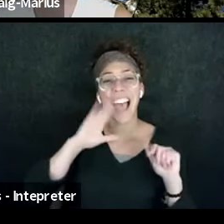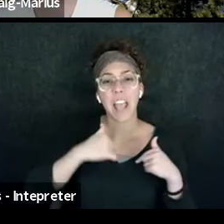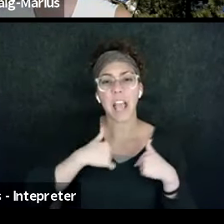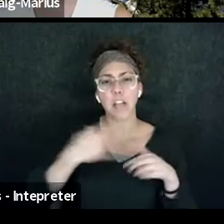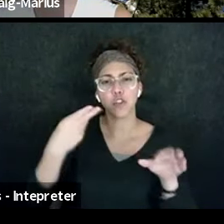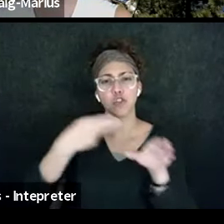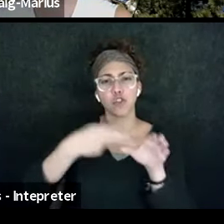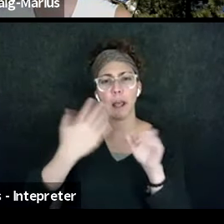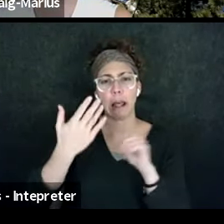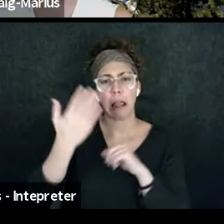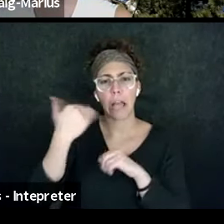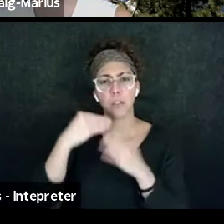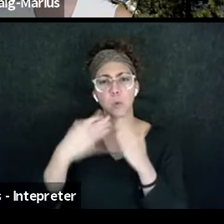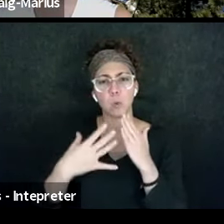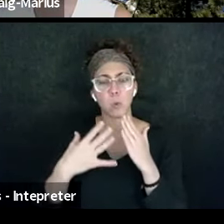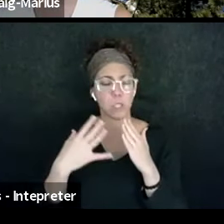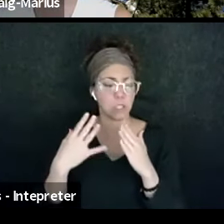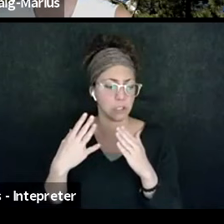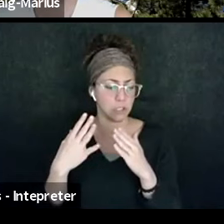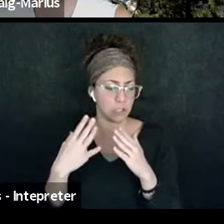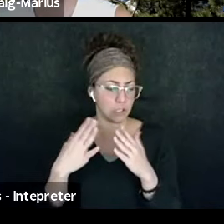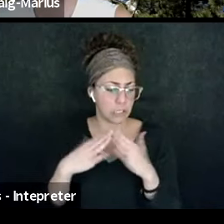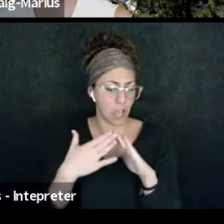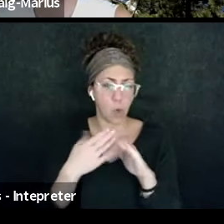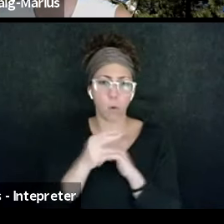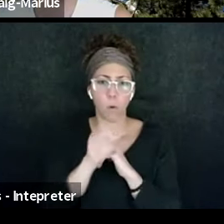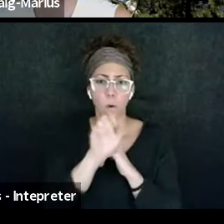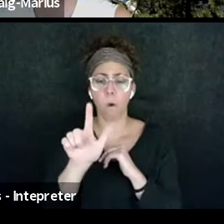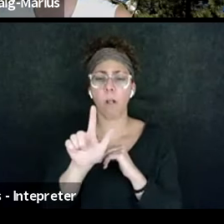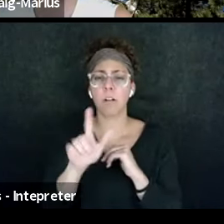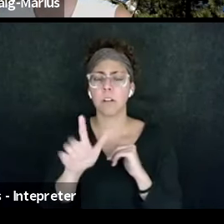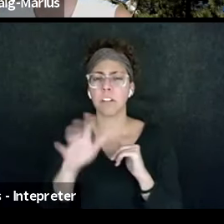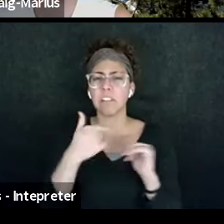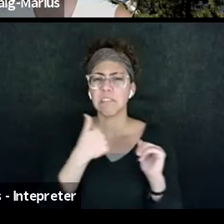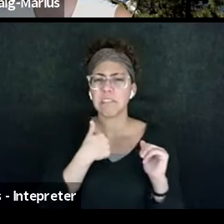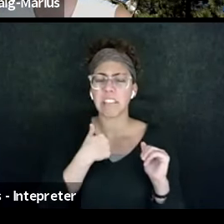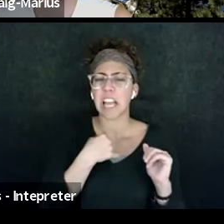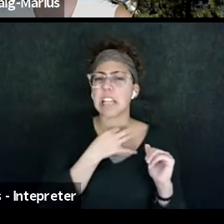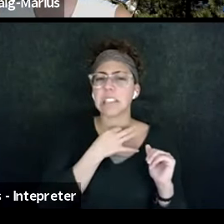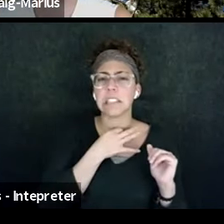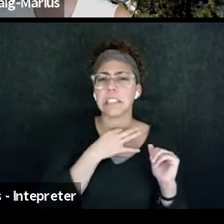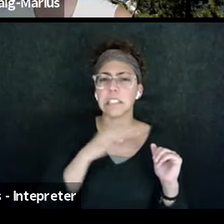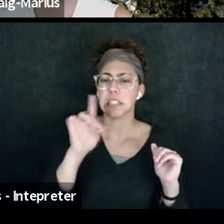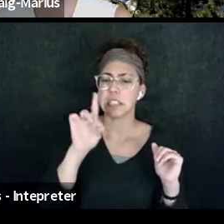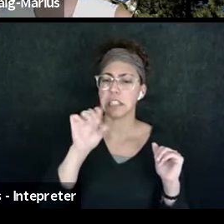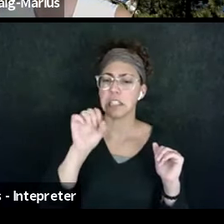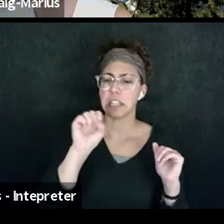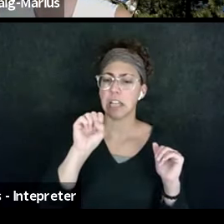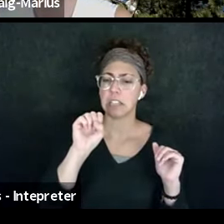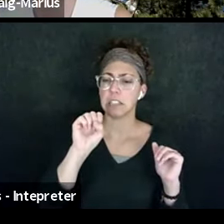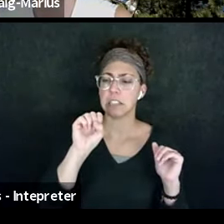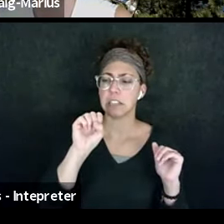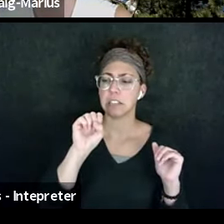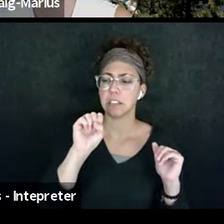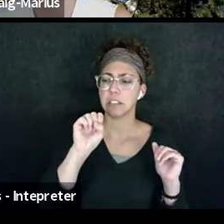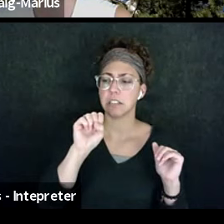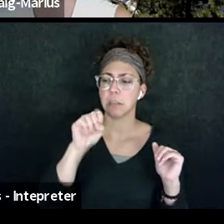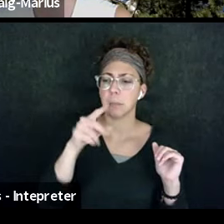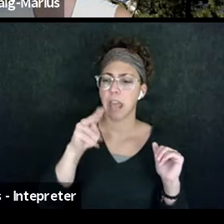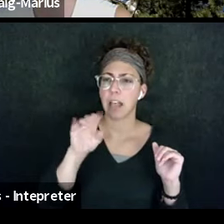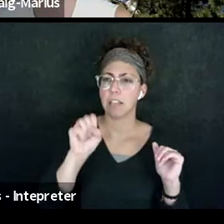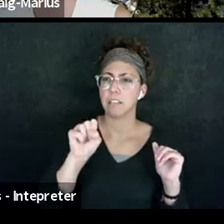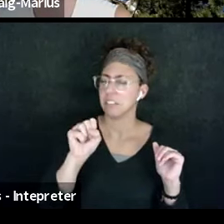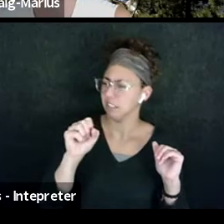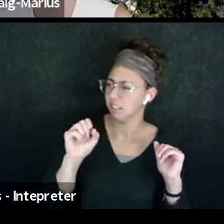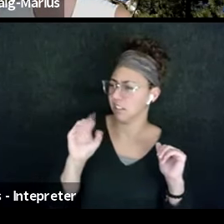student town hall. I have a question about the DSPNS office. Mhm. So what if we